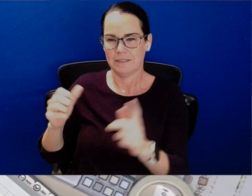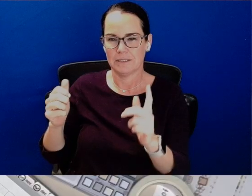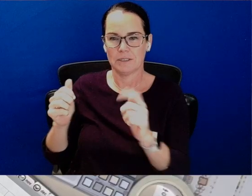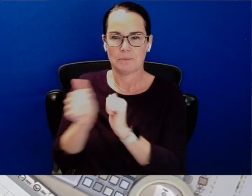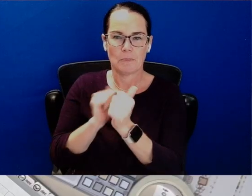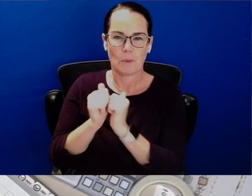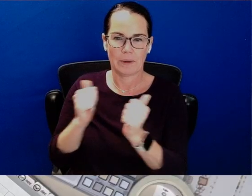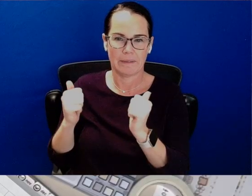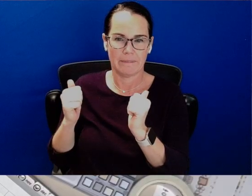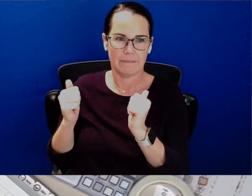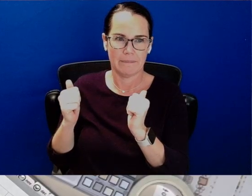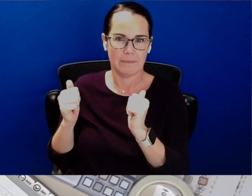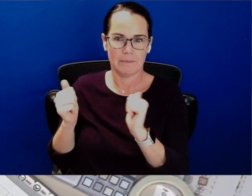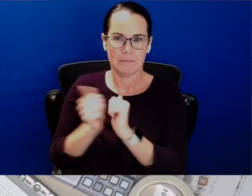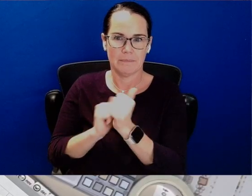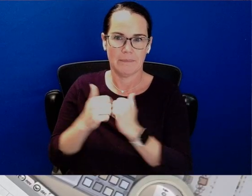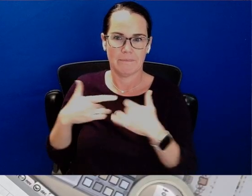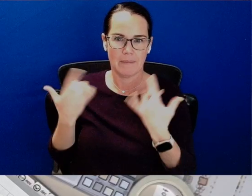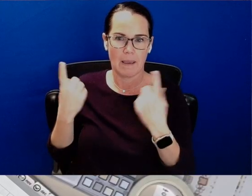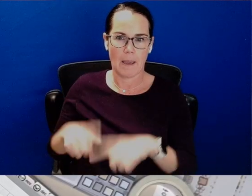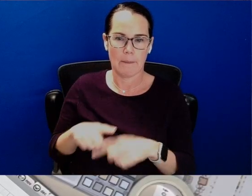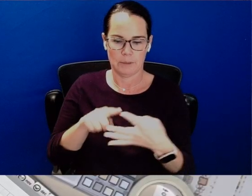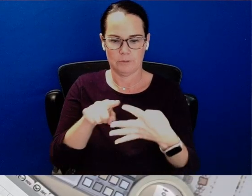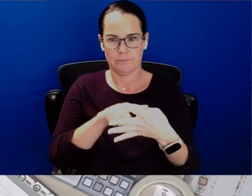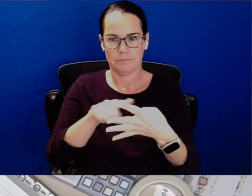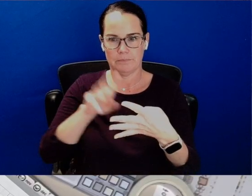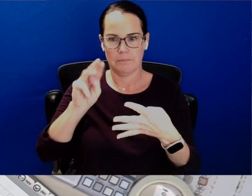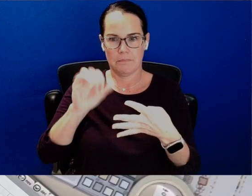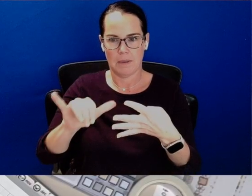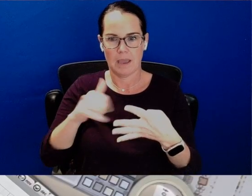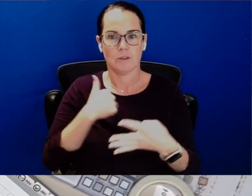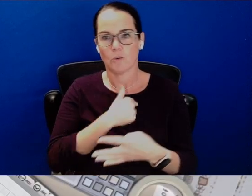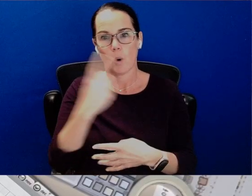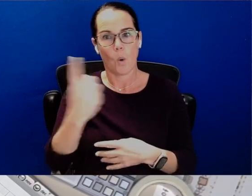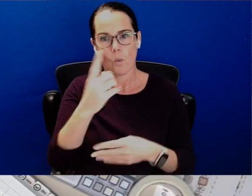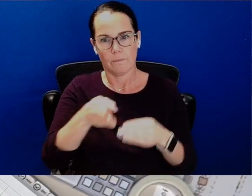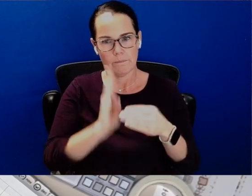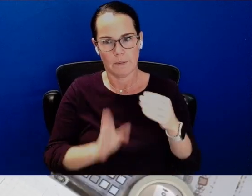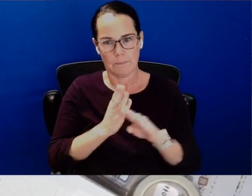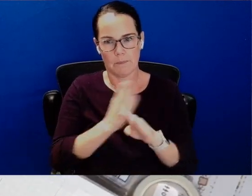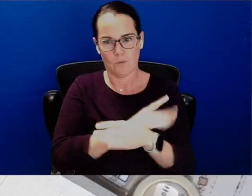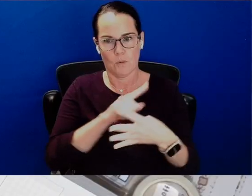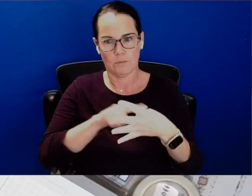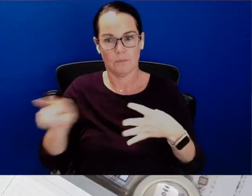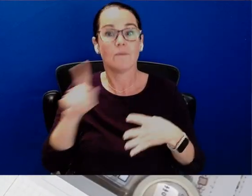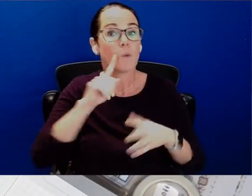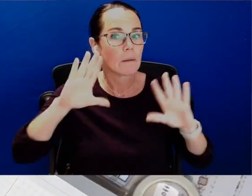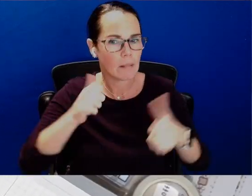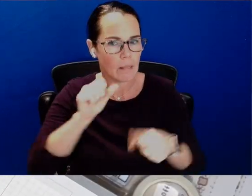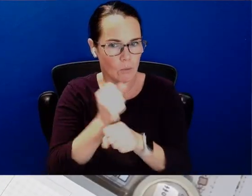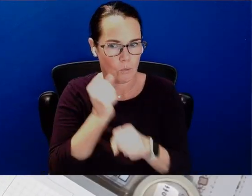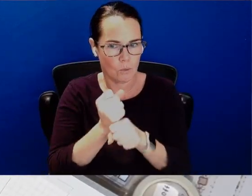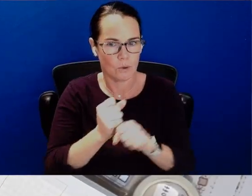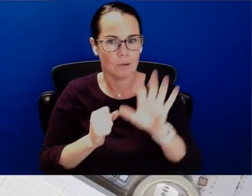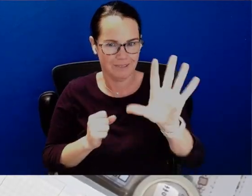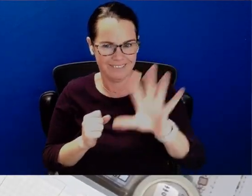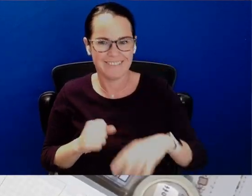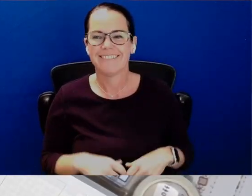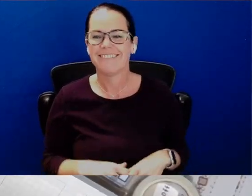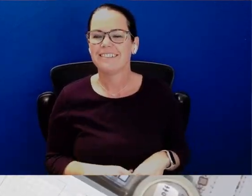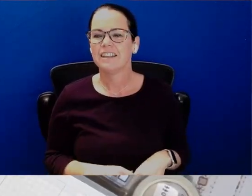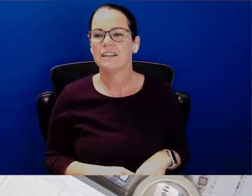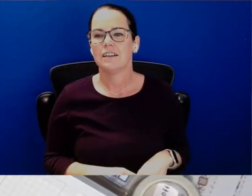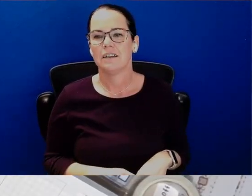happens first week of May, so we're always done by then, at least with classwork.